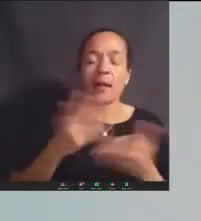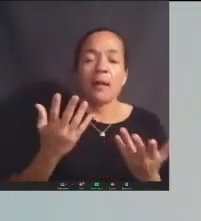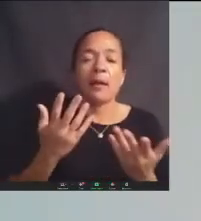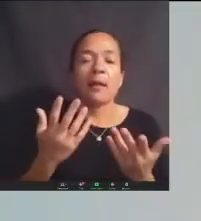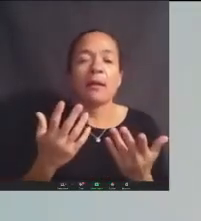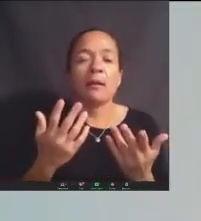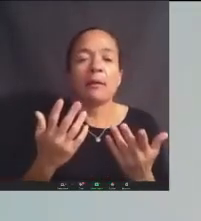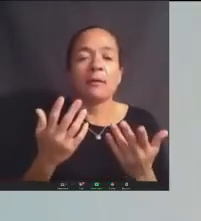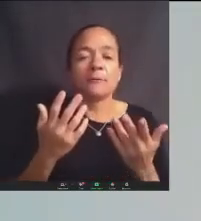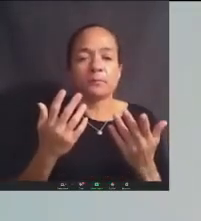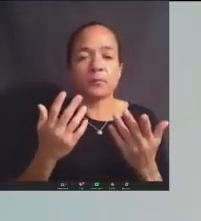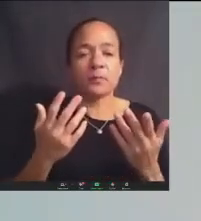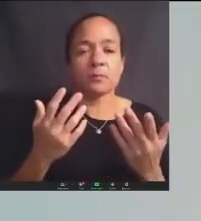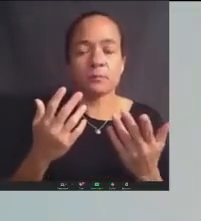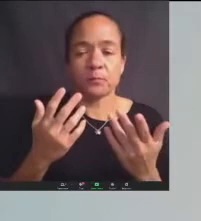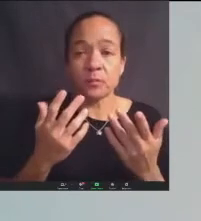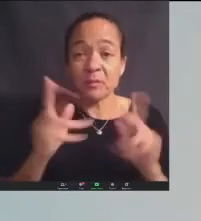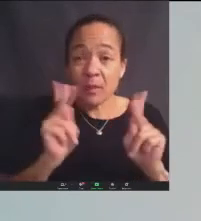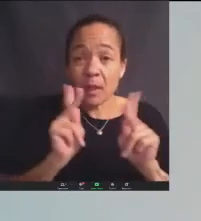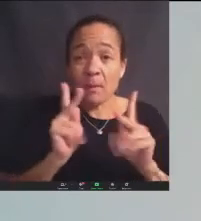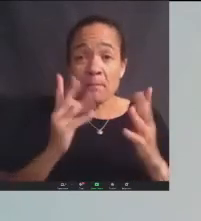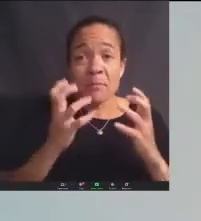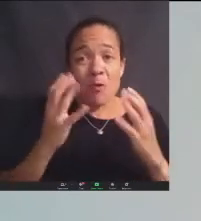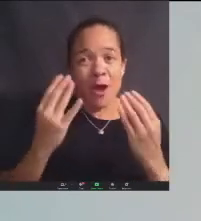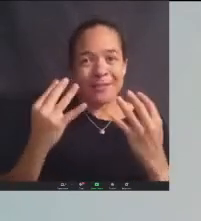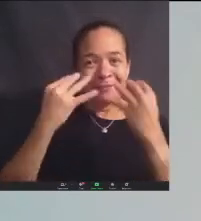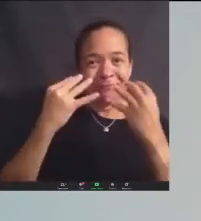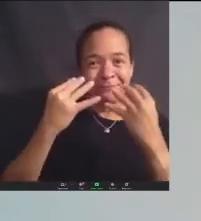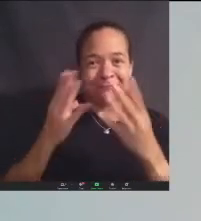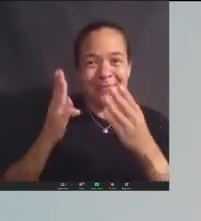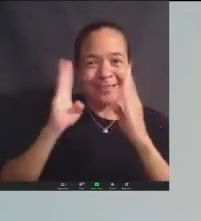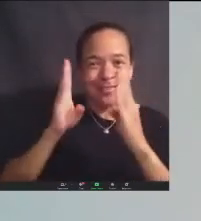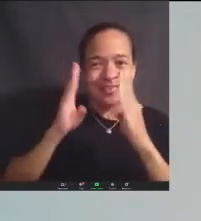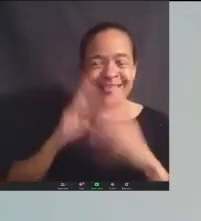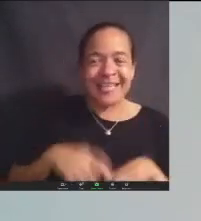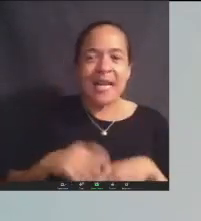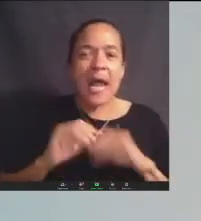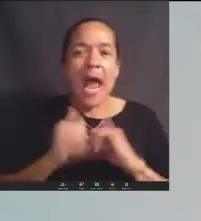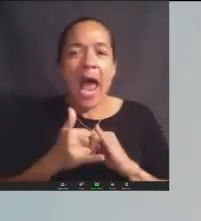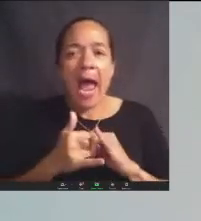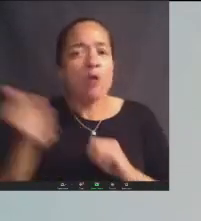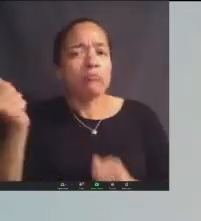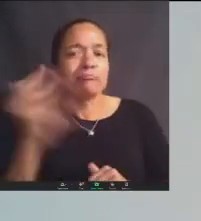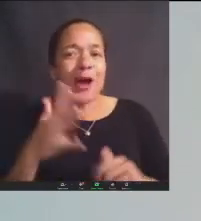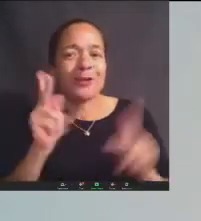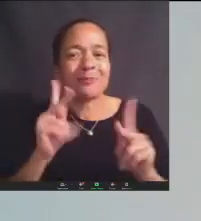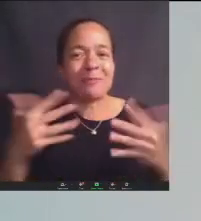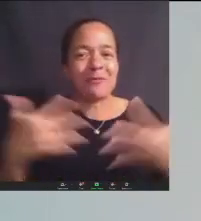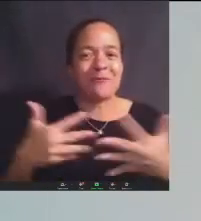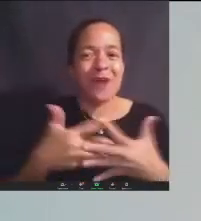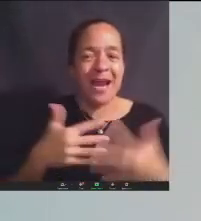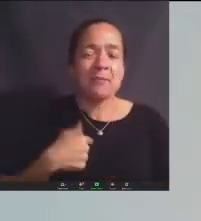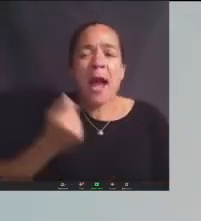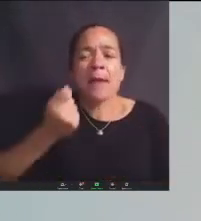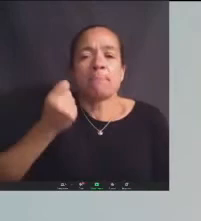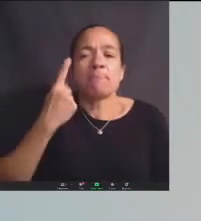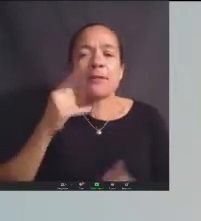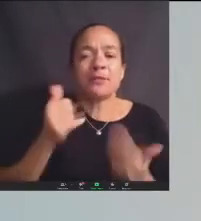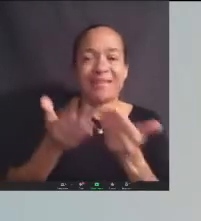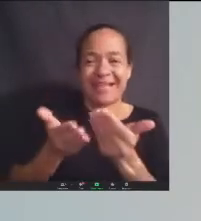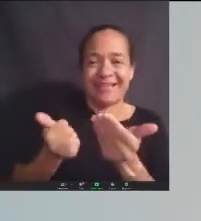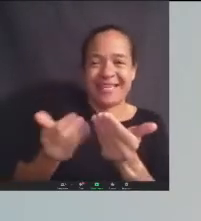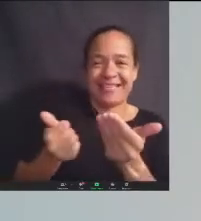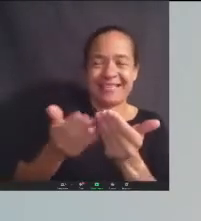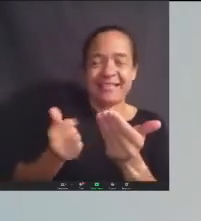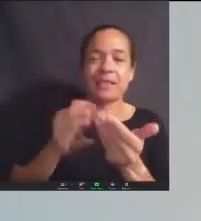fear. People want to get attention. The easiest way to get their attention is to make people afraid. I get the convenience of it. The problem of it is, as I mentioned, when